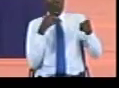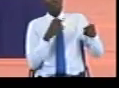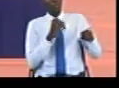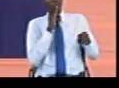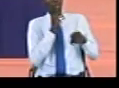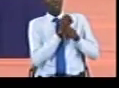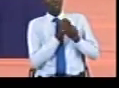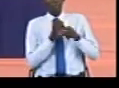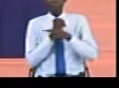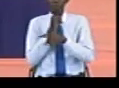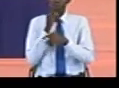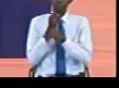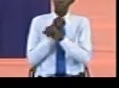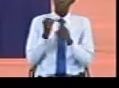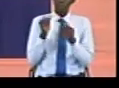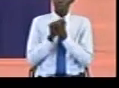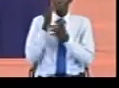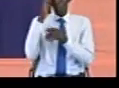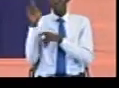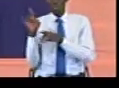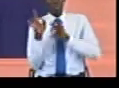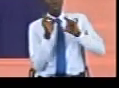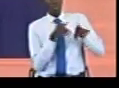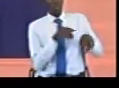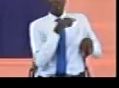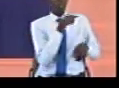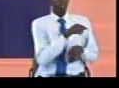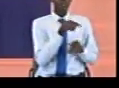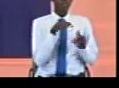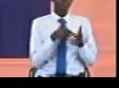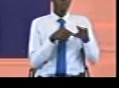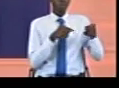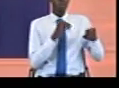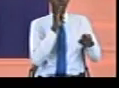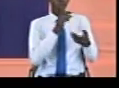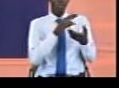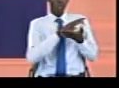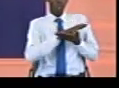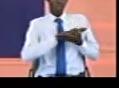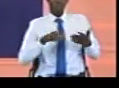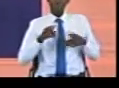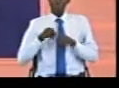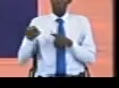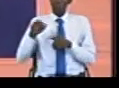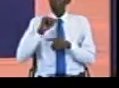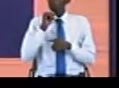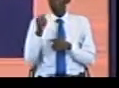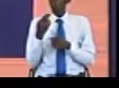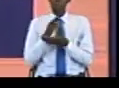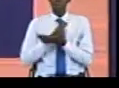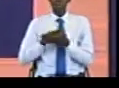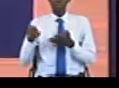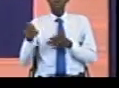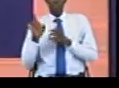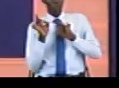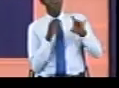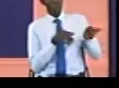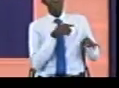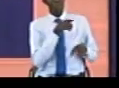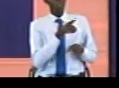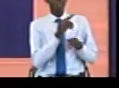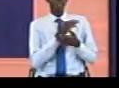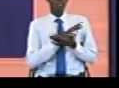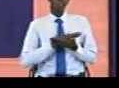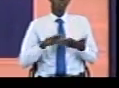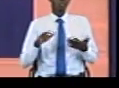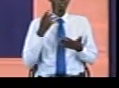the unjust will hate the just. This one is righteous, and that one is unrighteous, that's why the unrighteous will hate the righteous. Look at